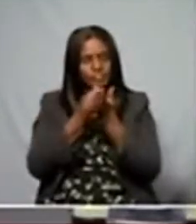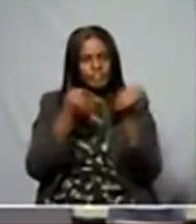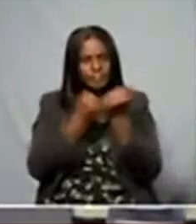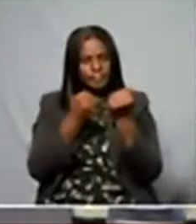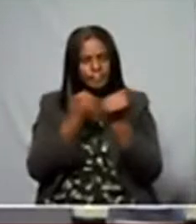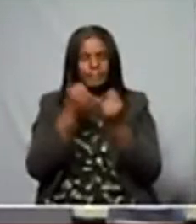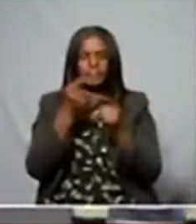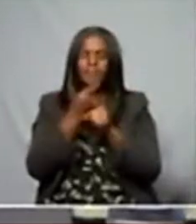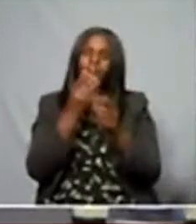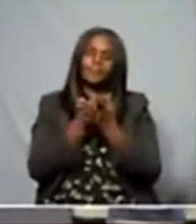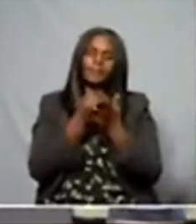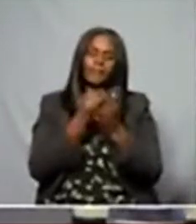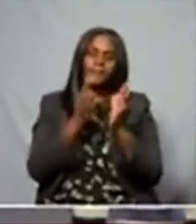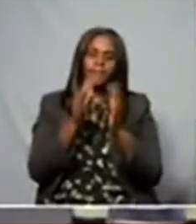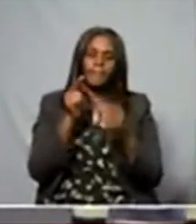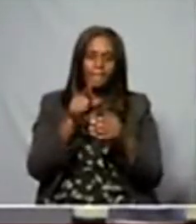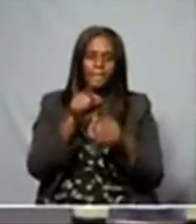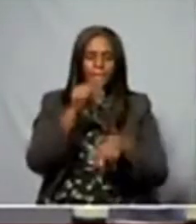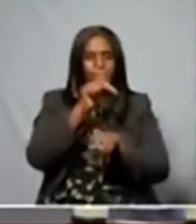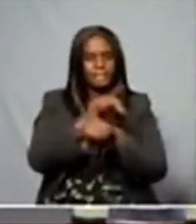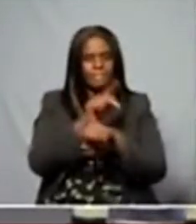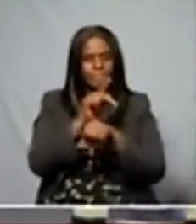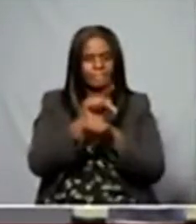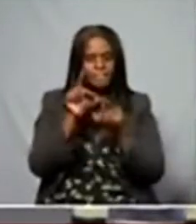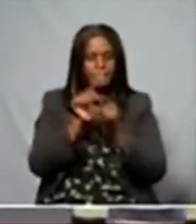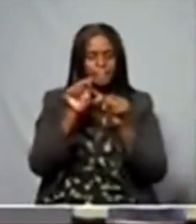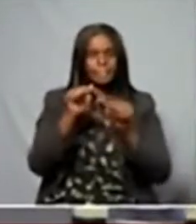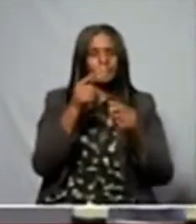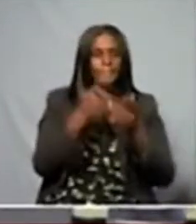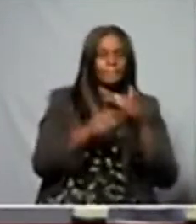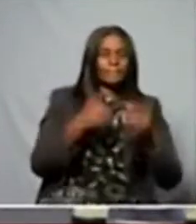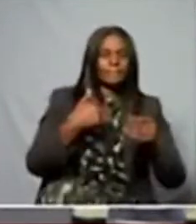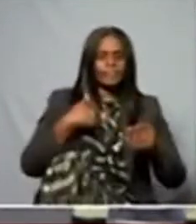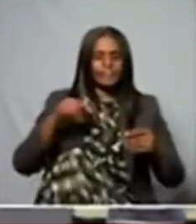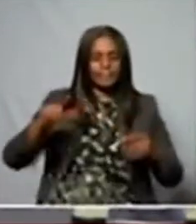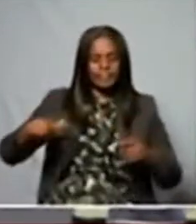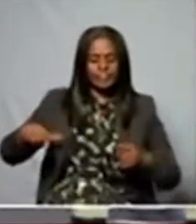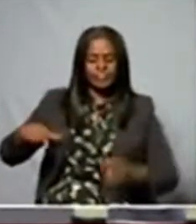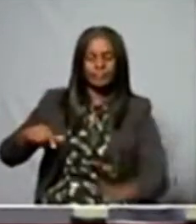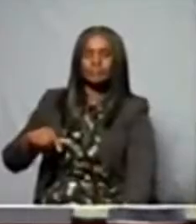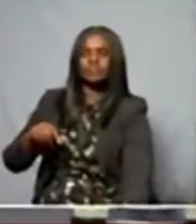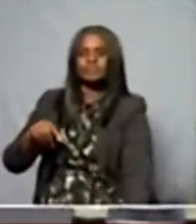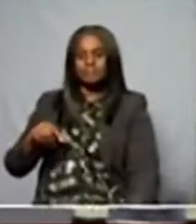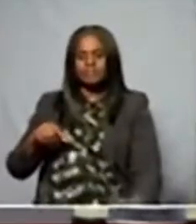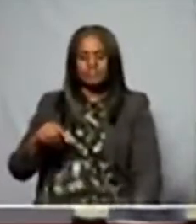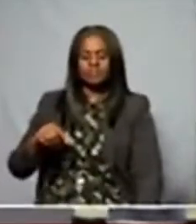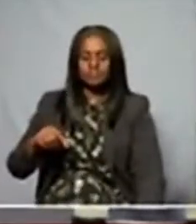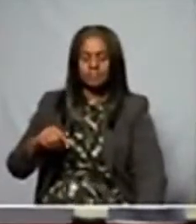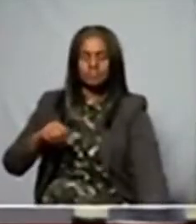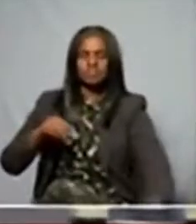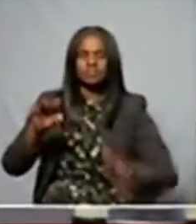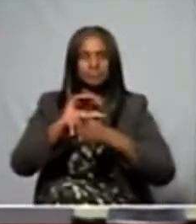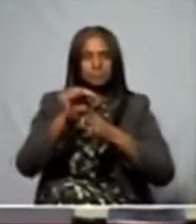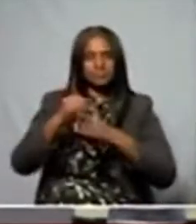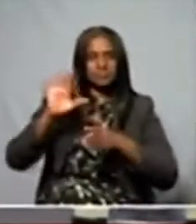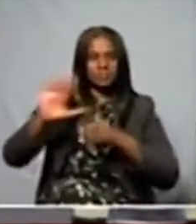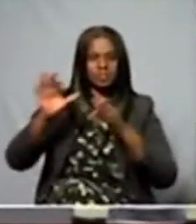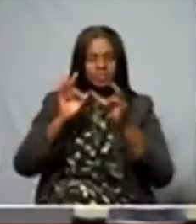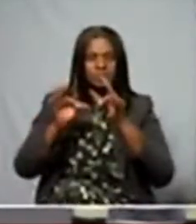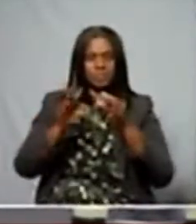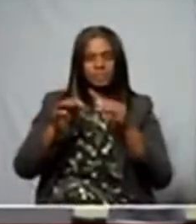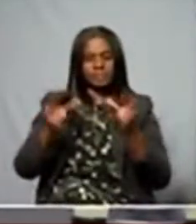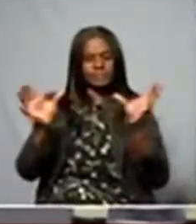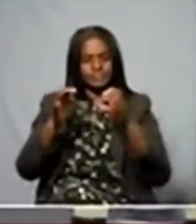Treasury. These projects may face delays or suspension if co-financing from the